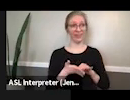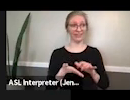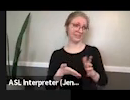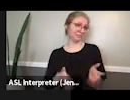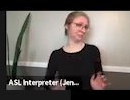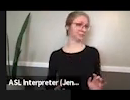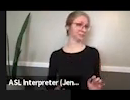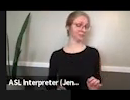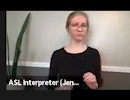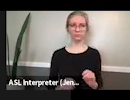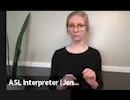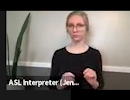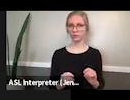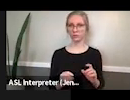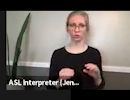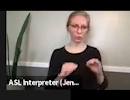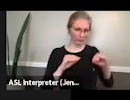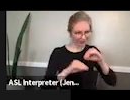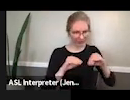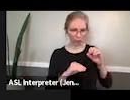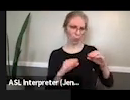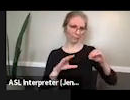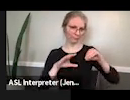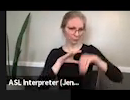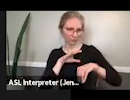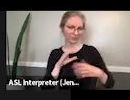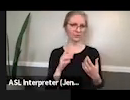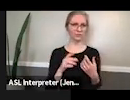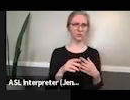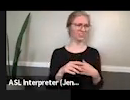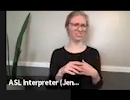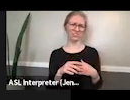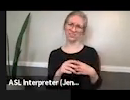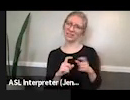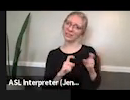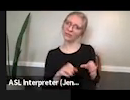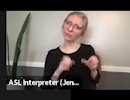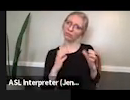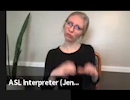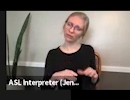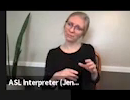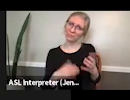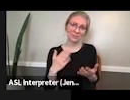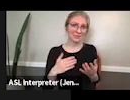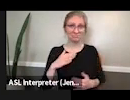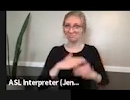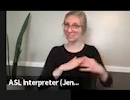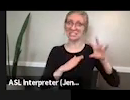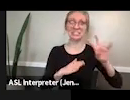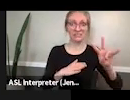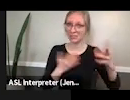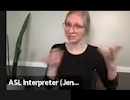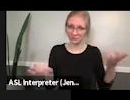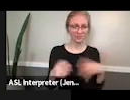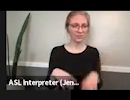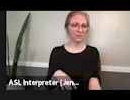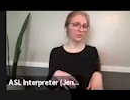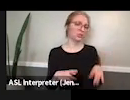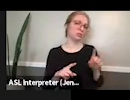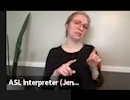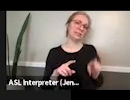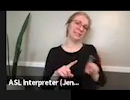put something in. You get 7, right? You need repeated opportunities. You need different